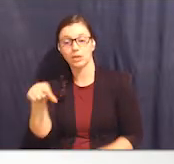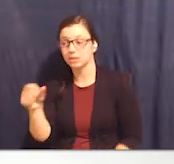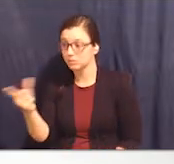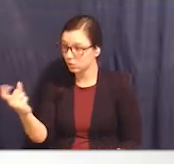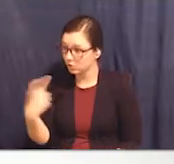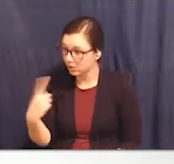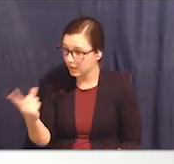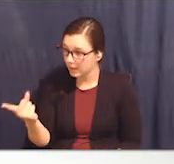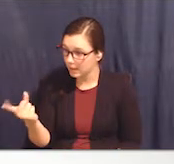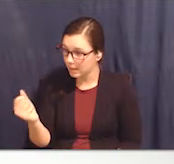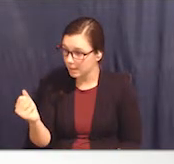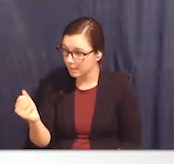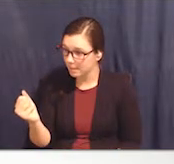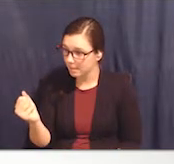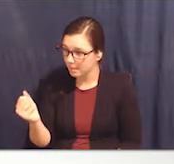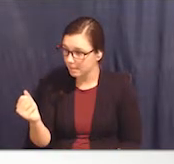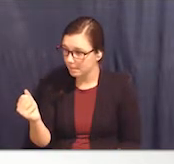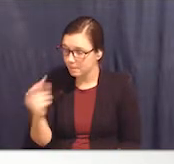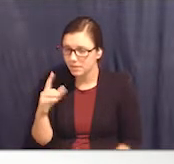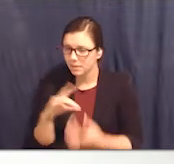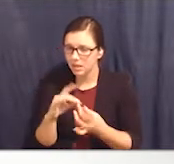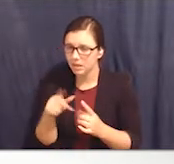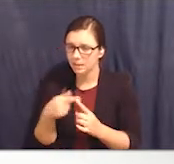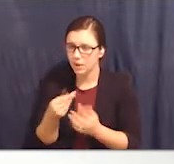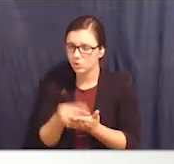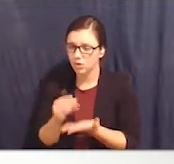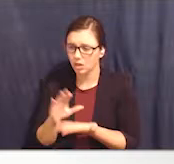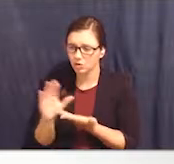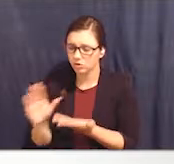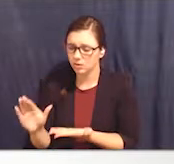are left. Now, if they're at a technical college,